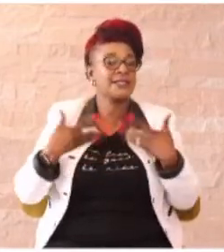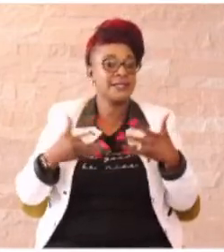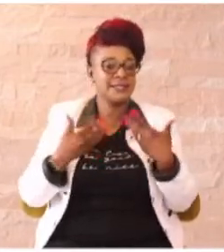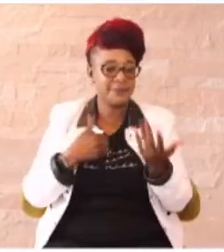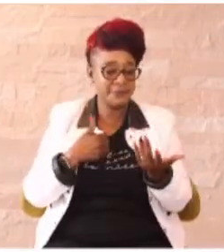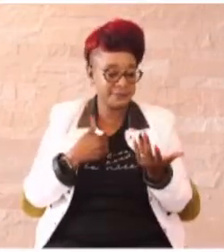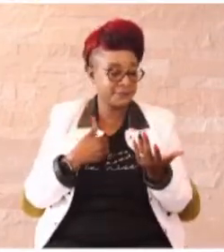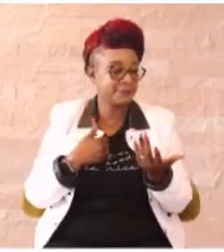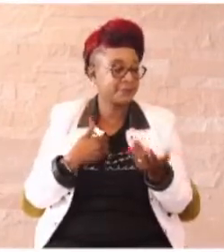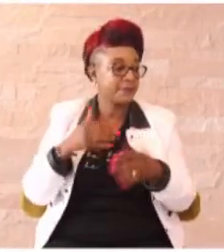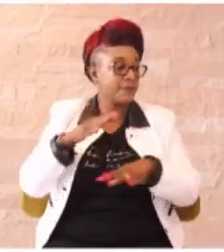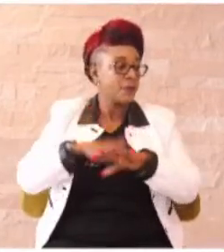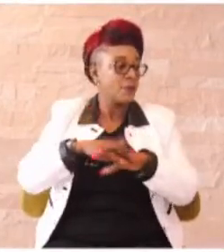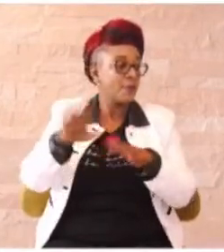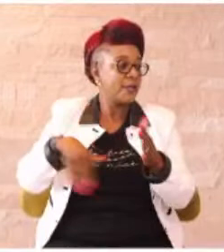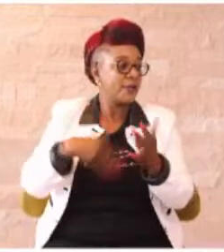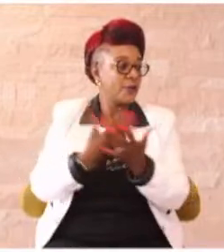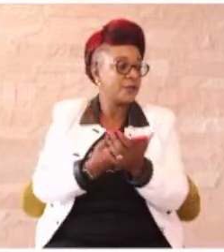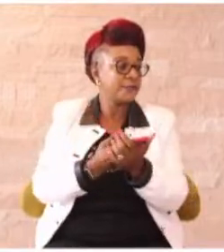Good morning to you all.